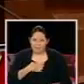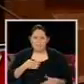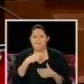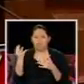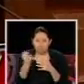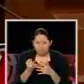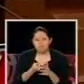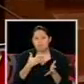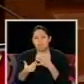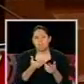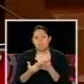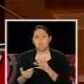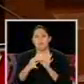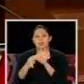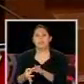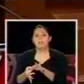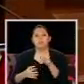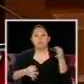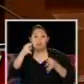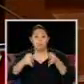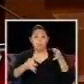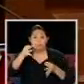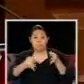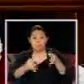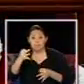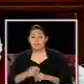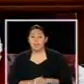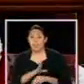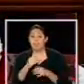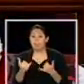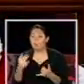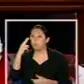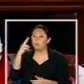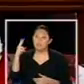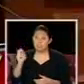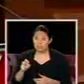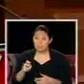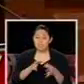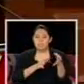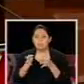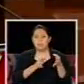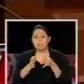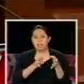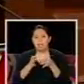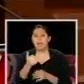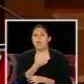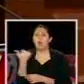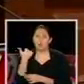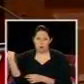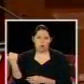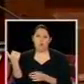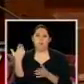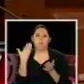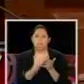preliminary question. And the witness now is explaining the other measures involving the judiciary, which is the